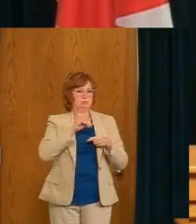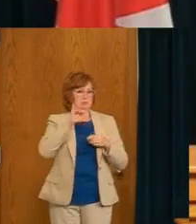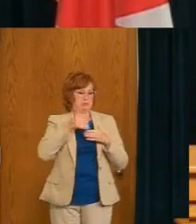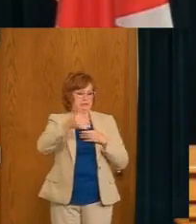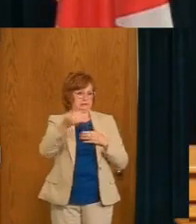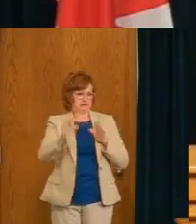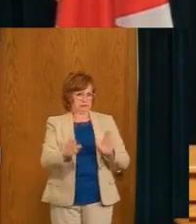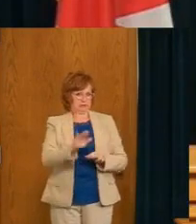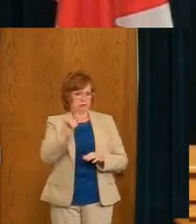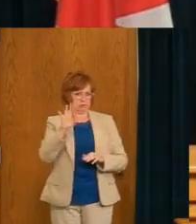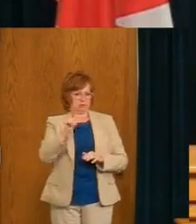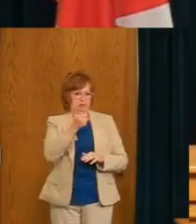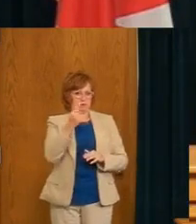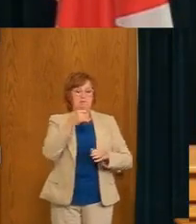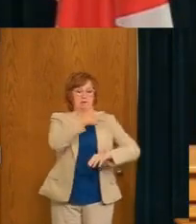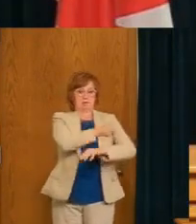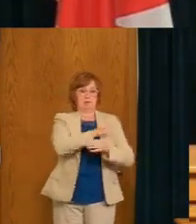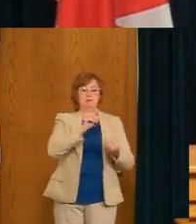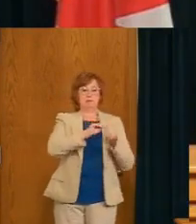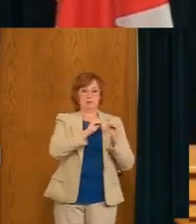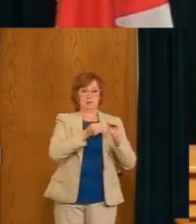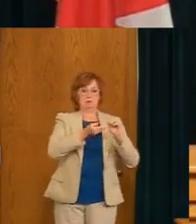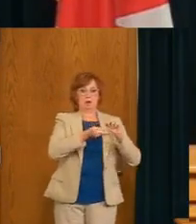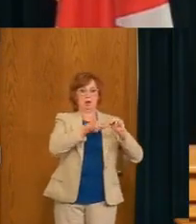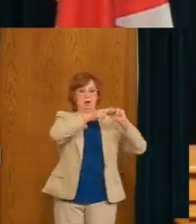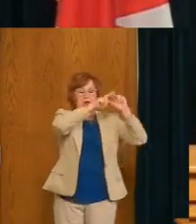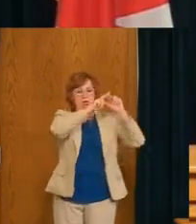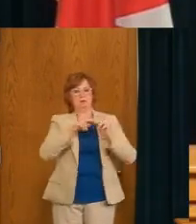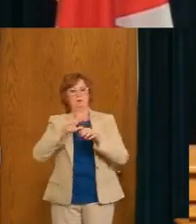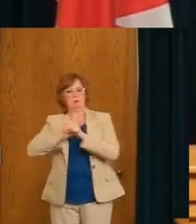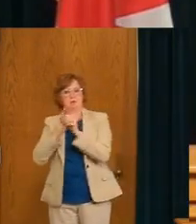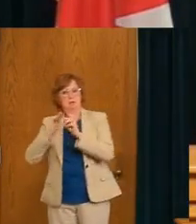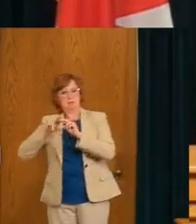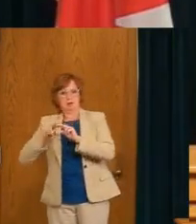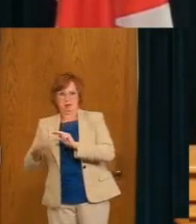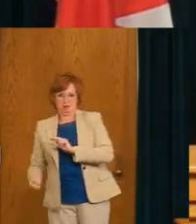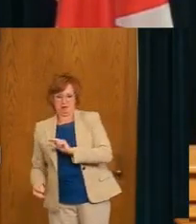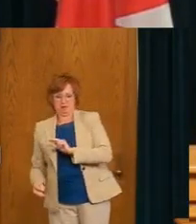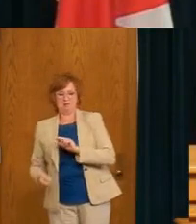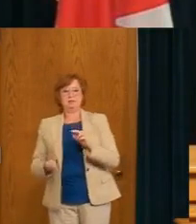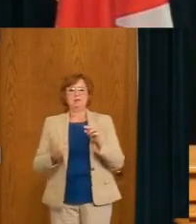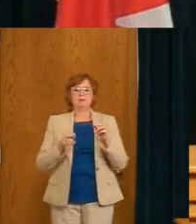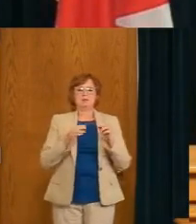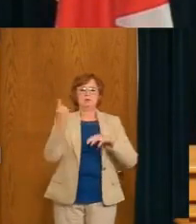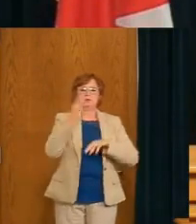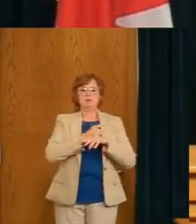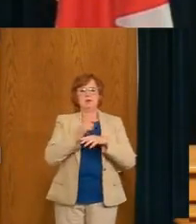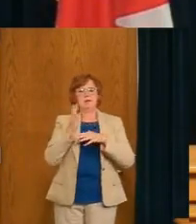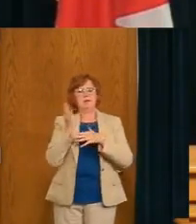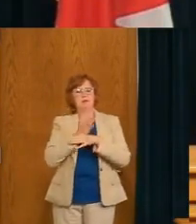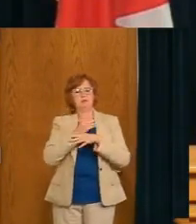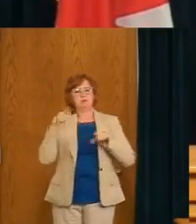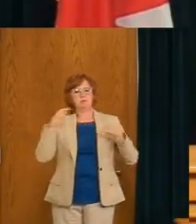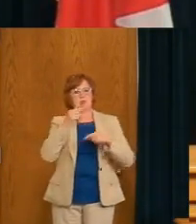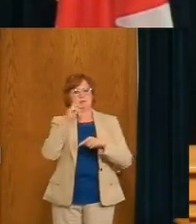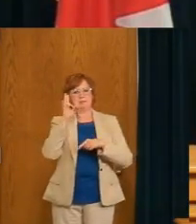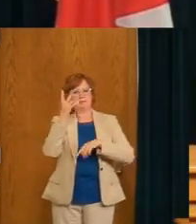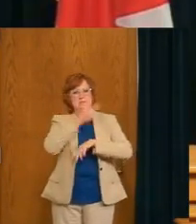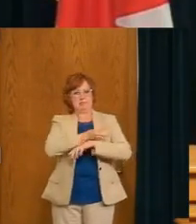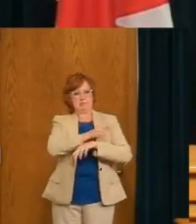to increase and our COVID case numbers continue to decrease. Today, our 7-day average is 31. That's down